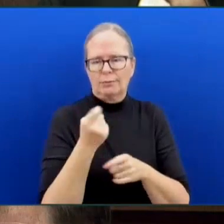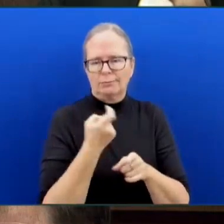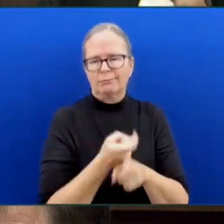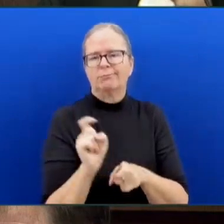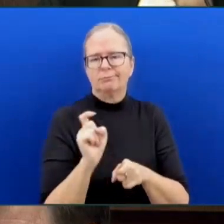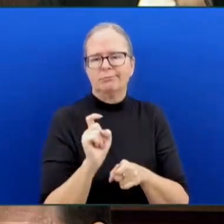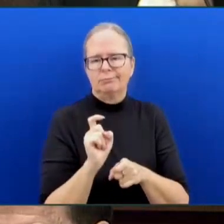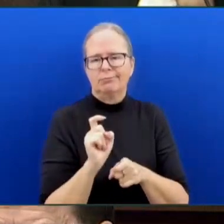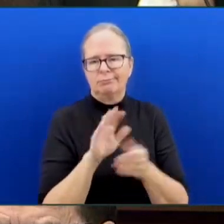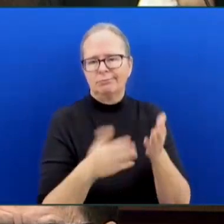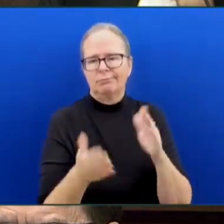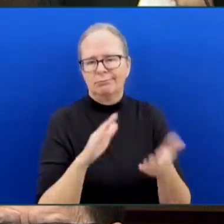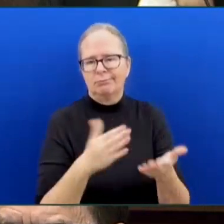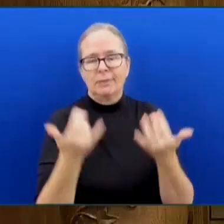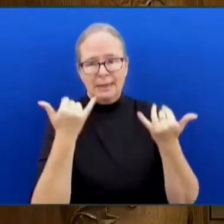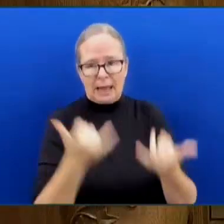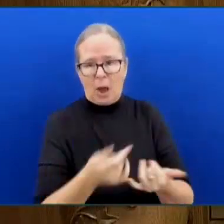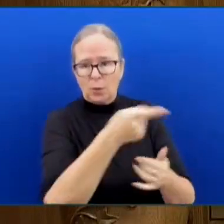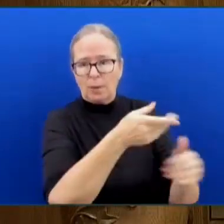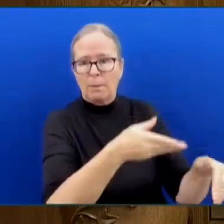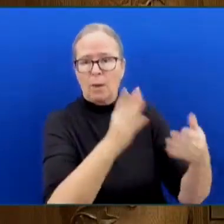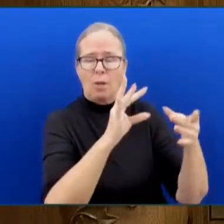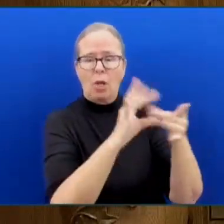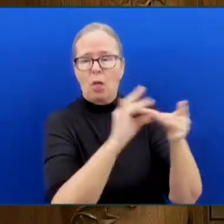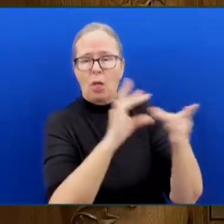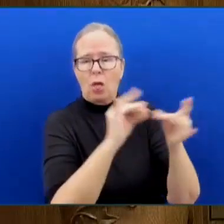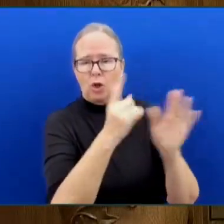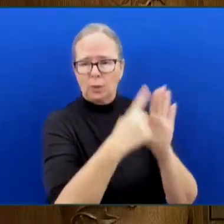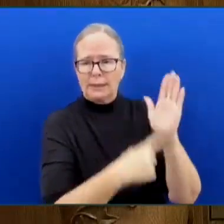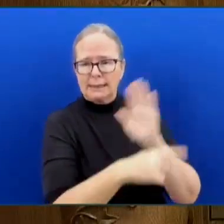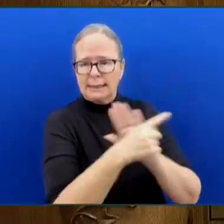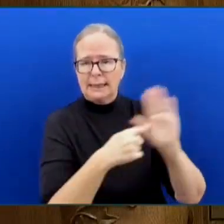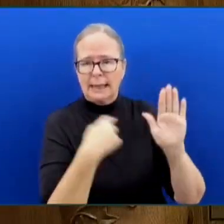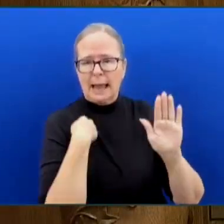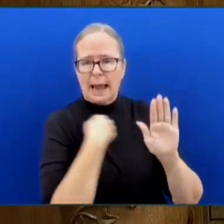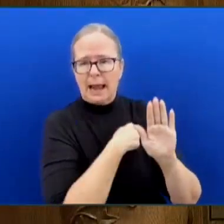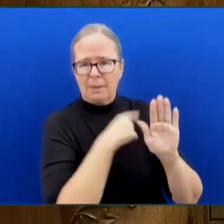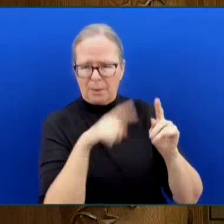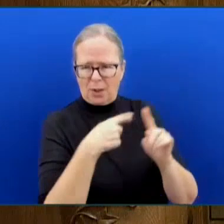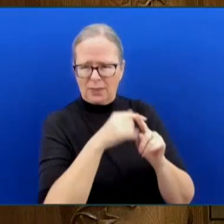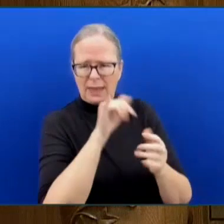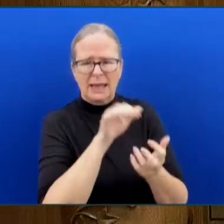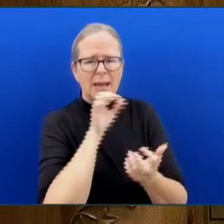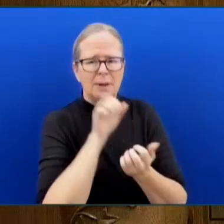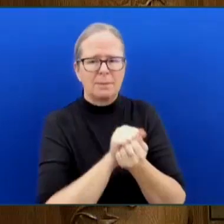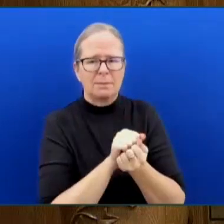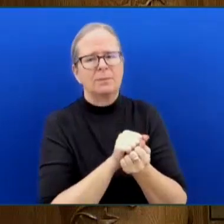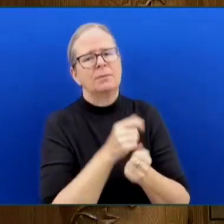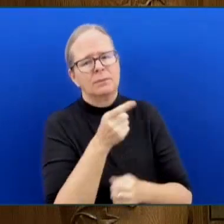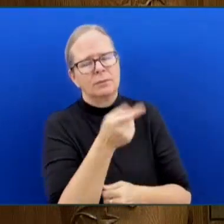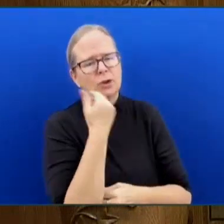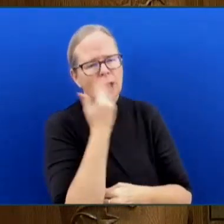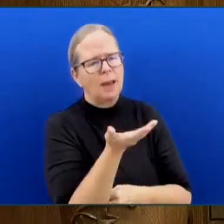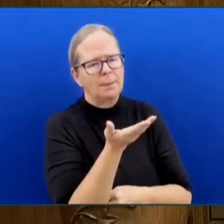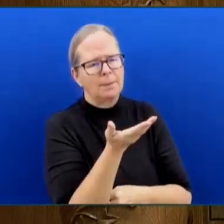political points. member for Surrey South.